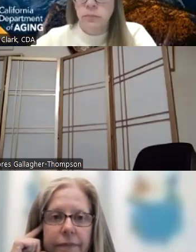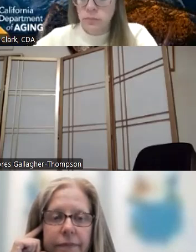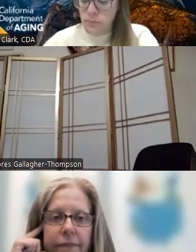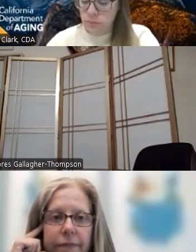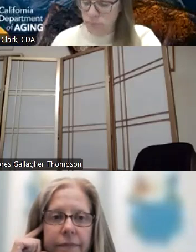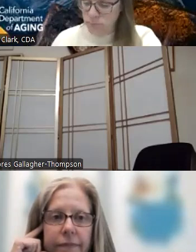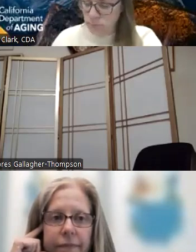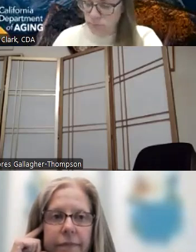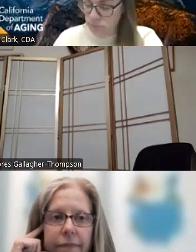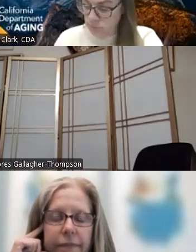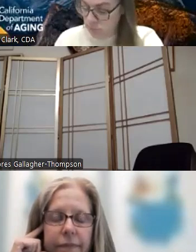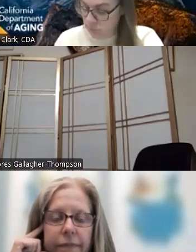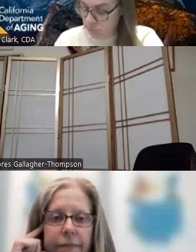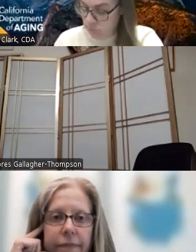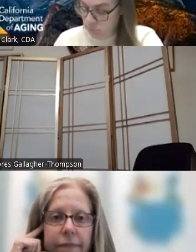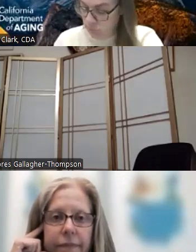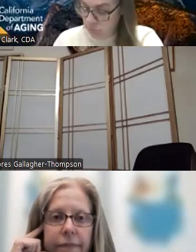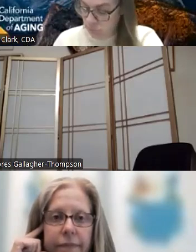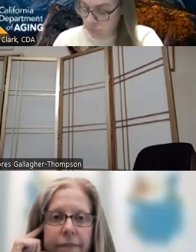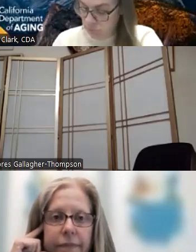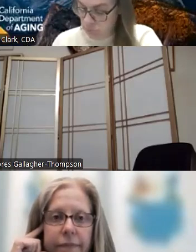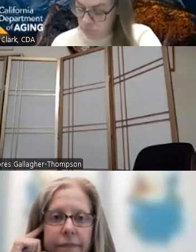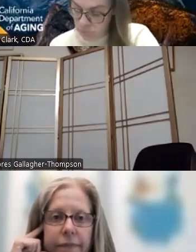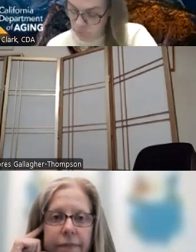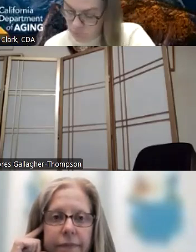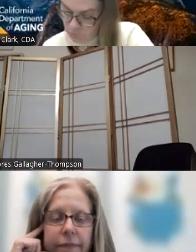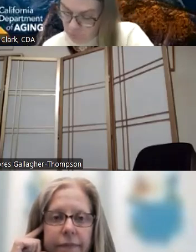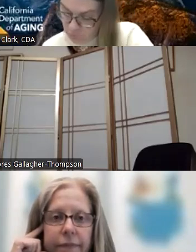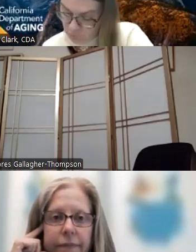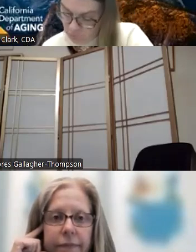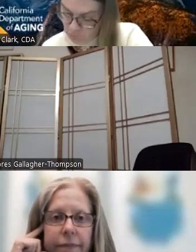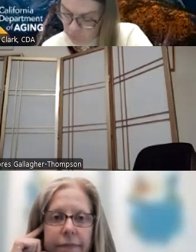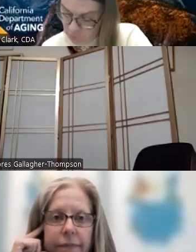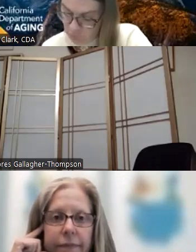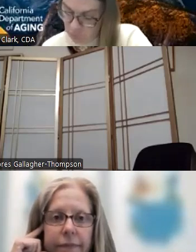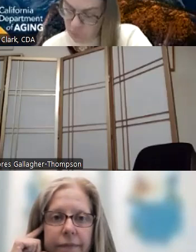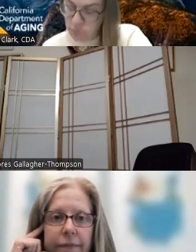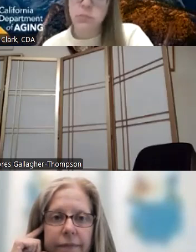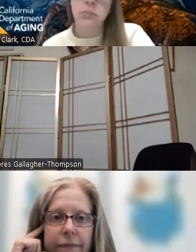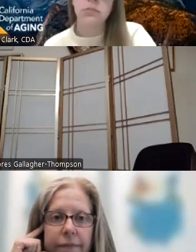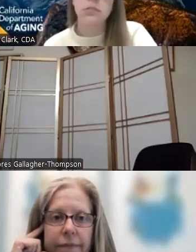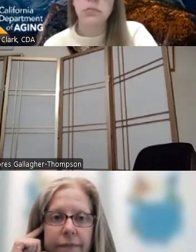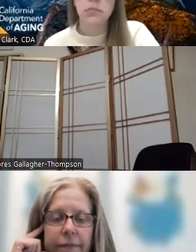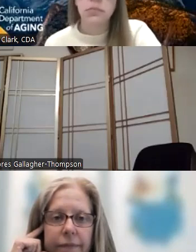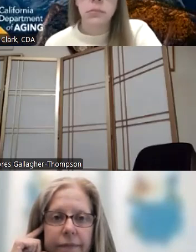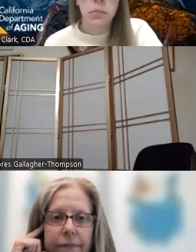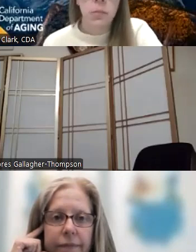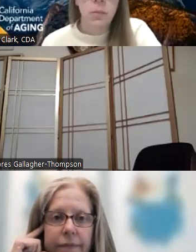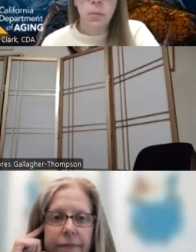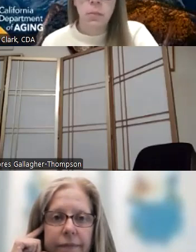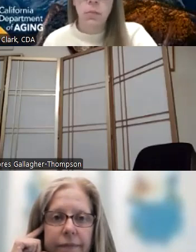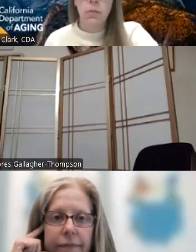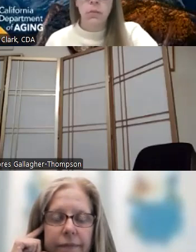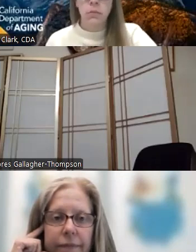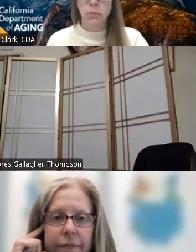have that resource that they can tap into. Unfortunately, I think it'll be several years until we actually get to the web portal